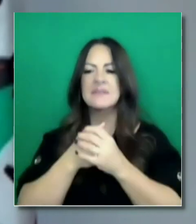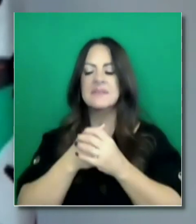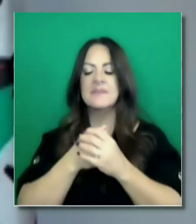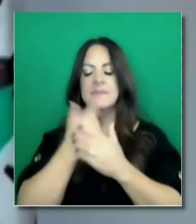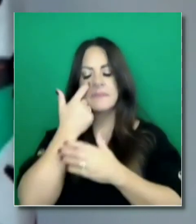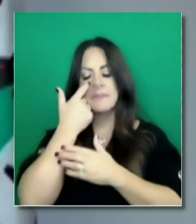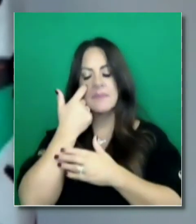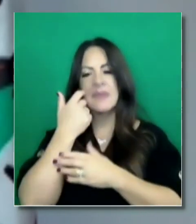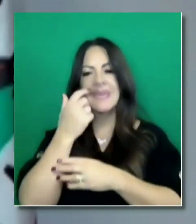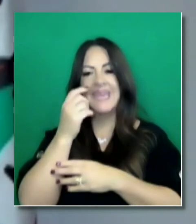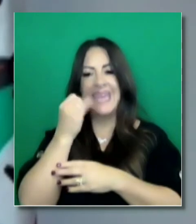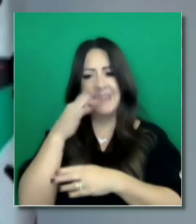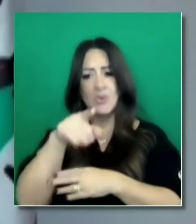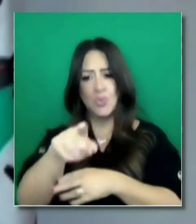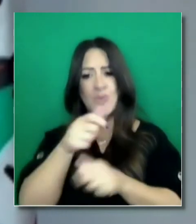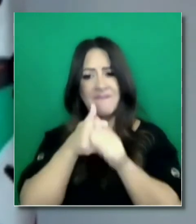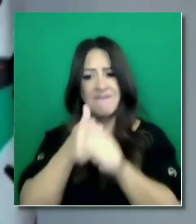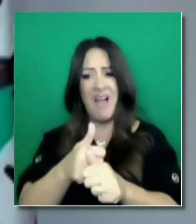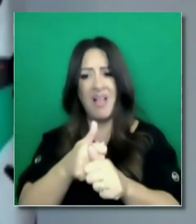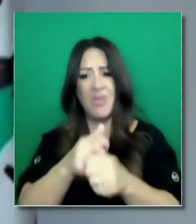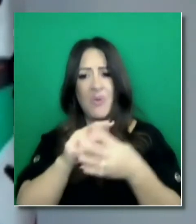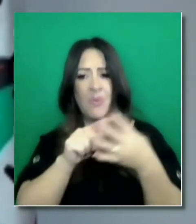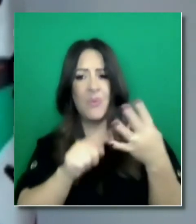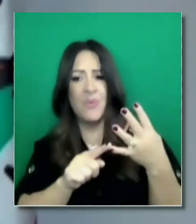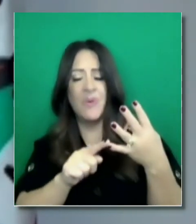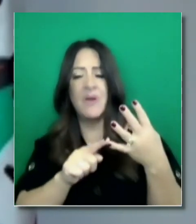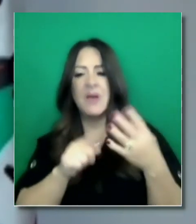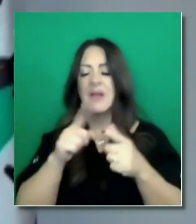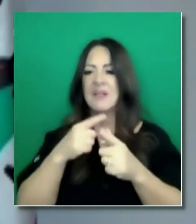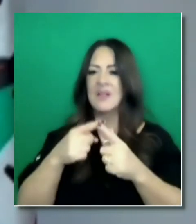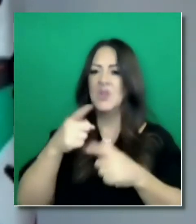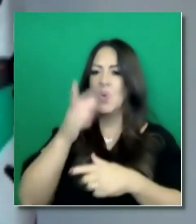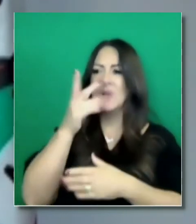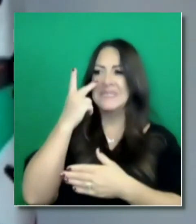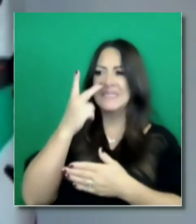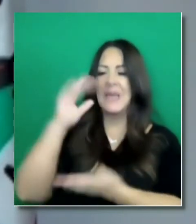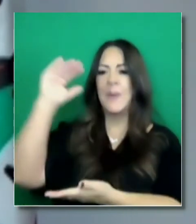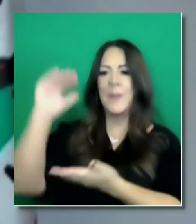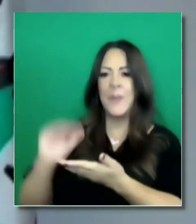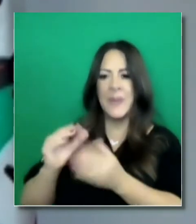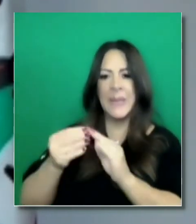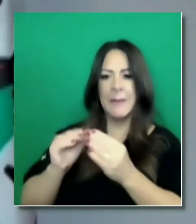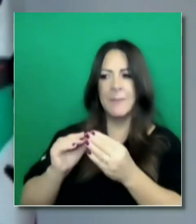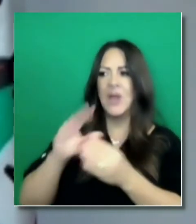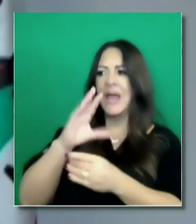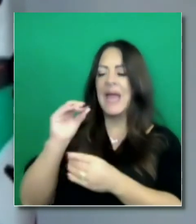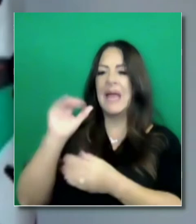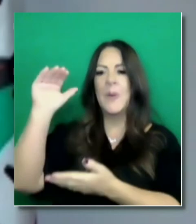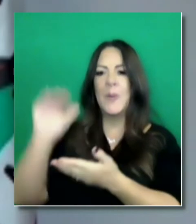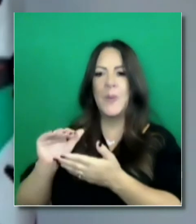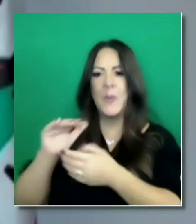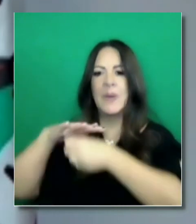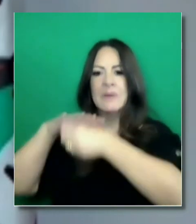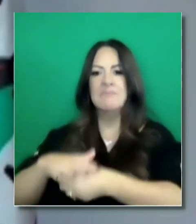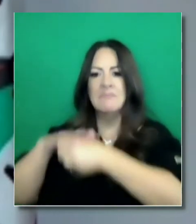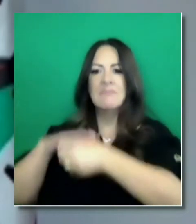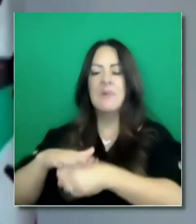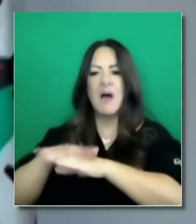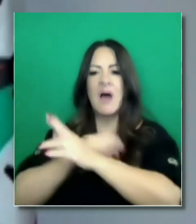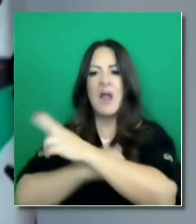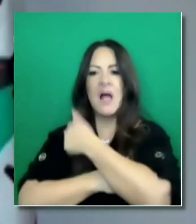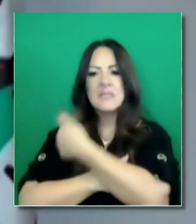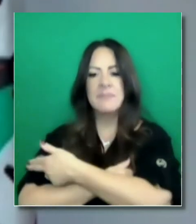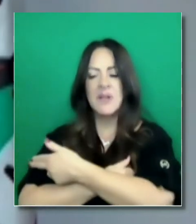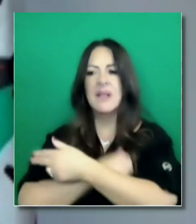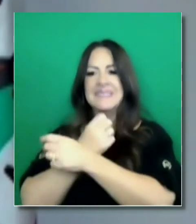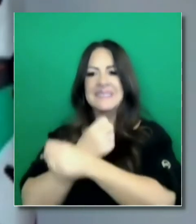anticipate a slightly reduced impact on our hospitals. All of that said, you asked where this is heading. We